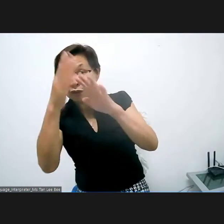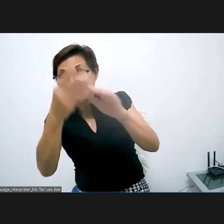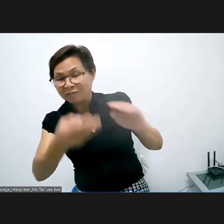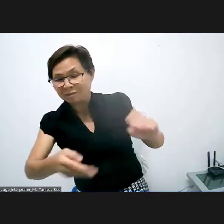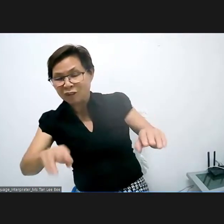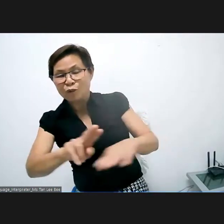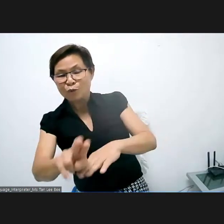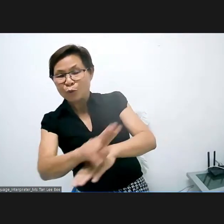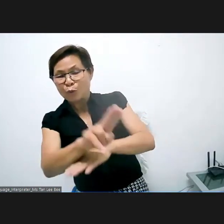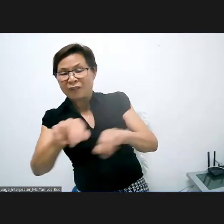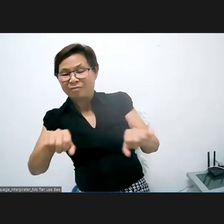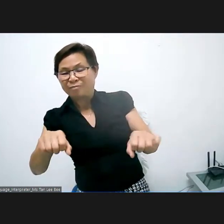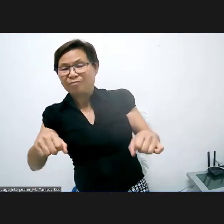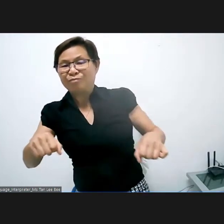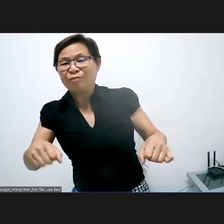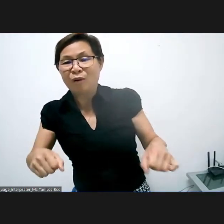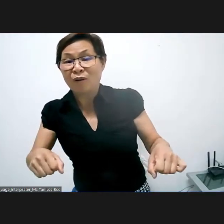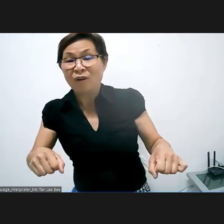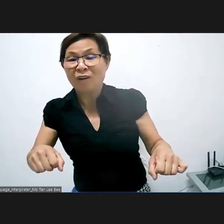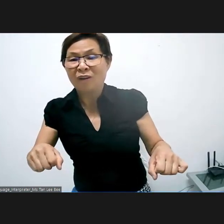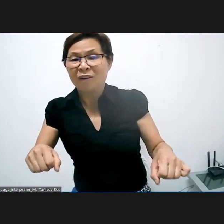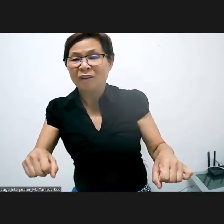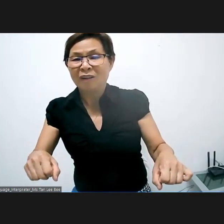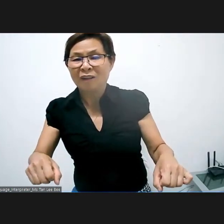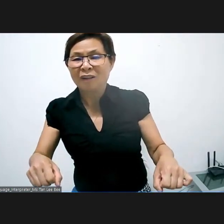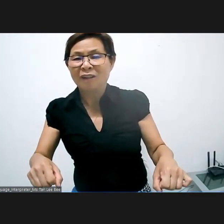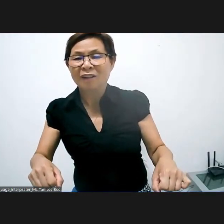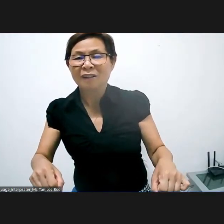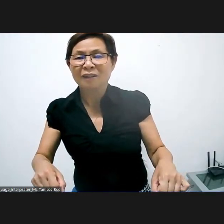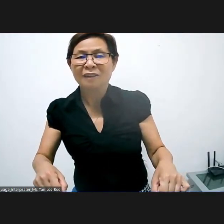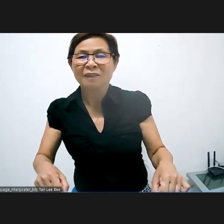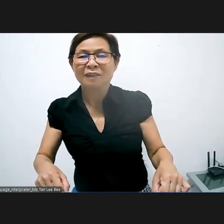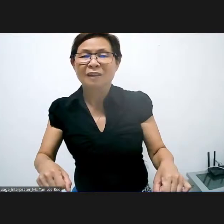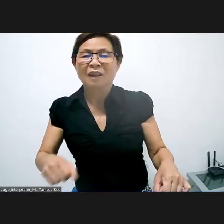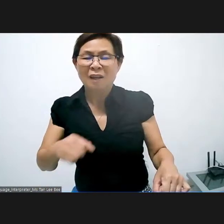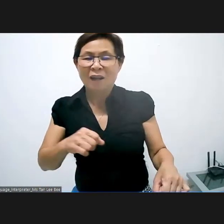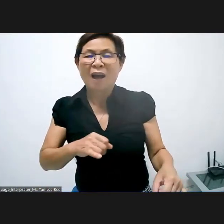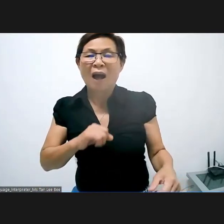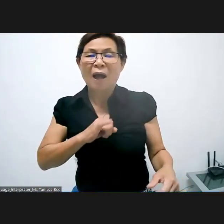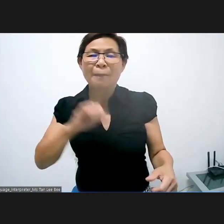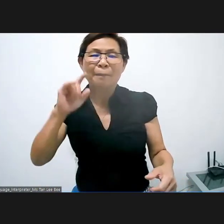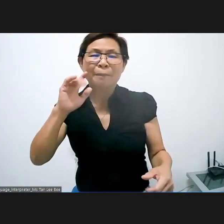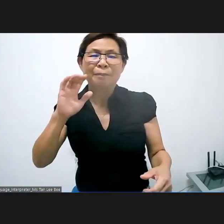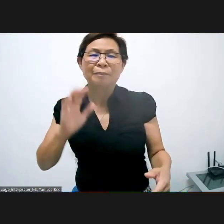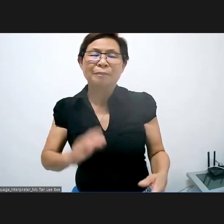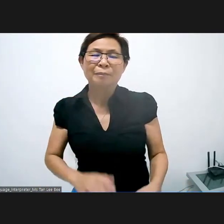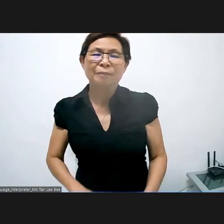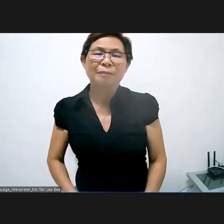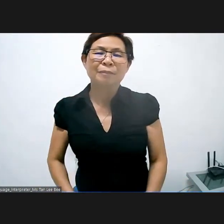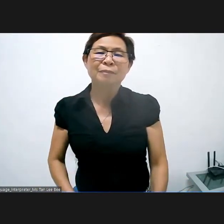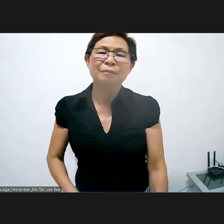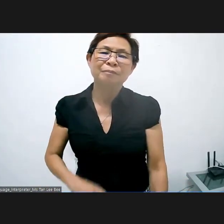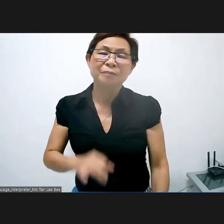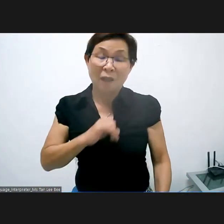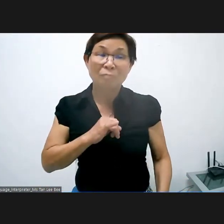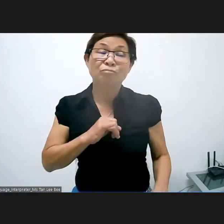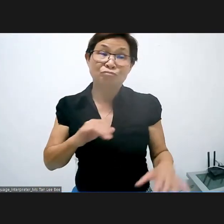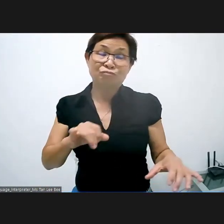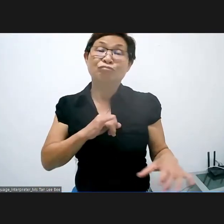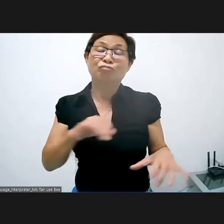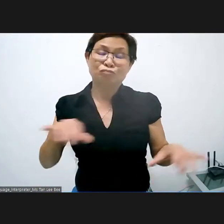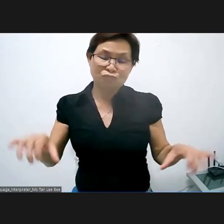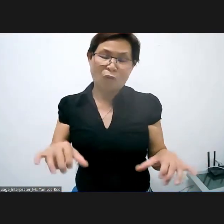are feeling that I could not to directly to describe. I believe it is satisfaction on what I have done